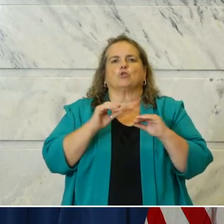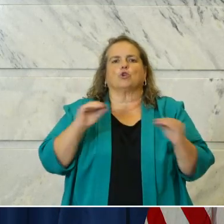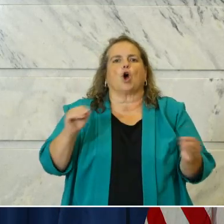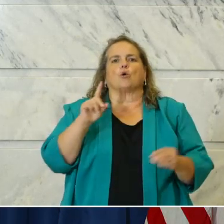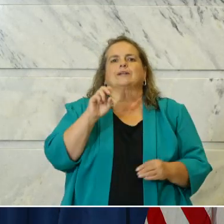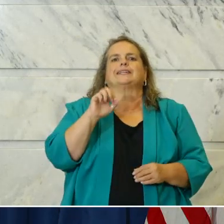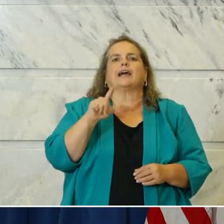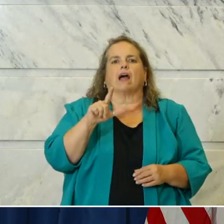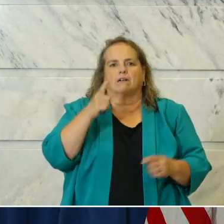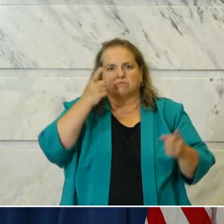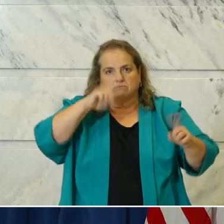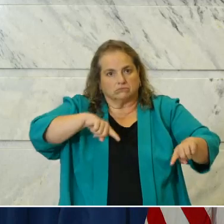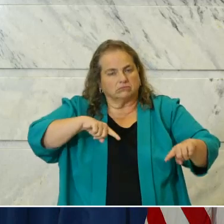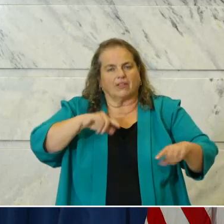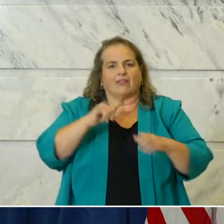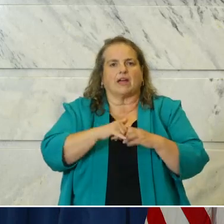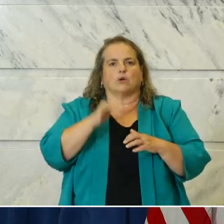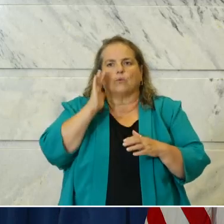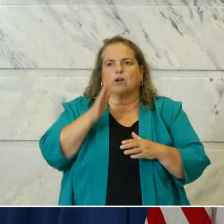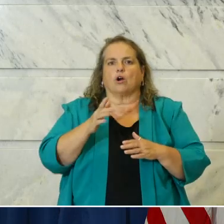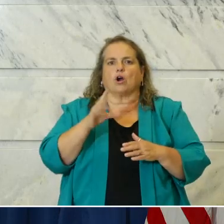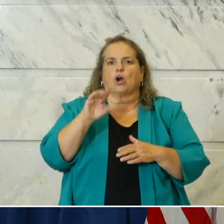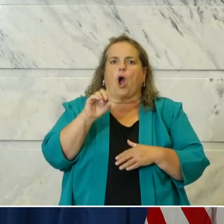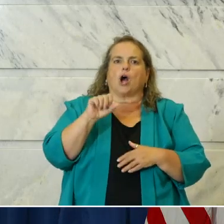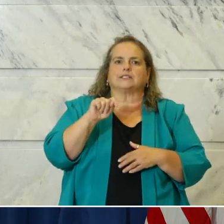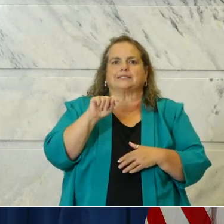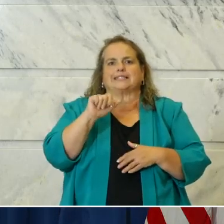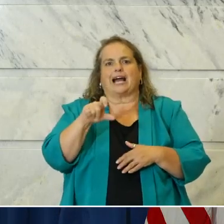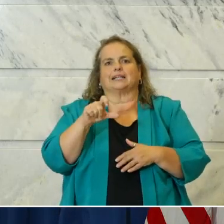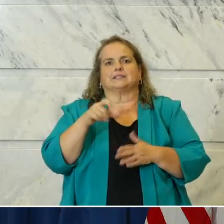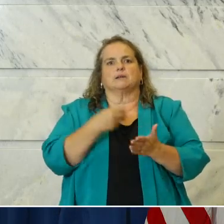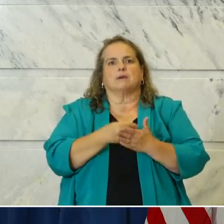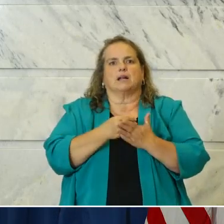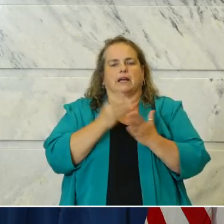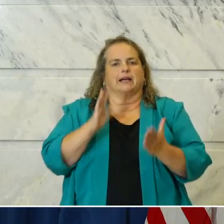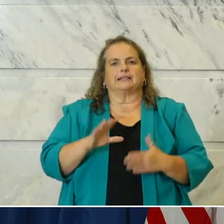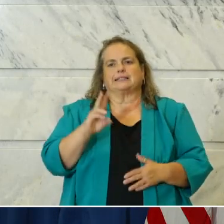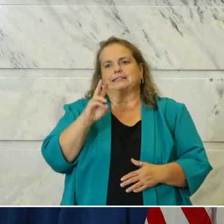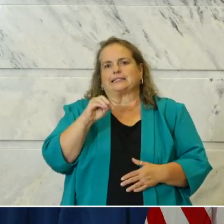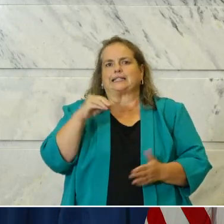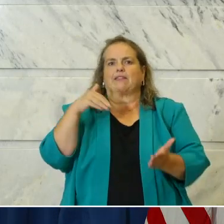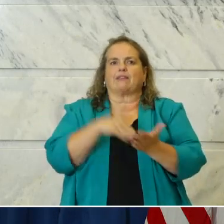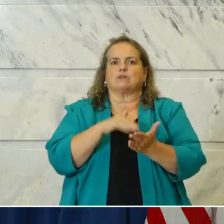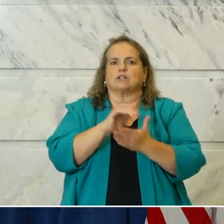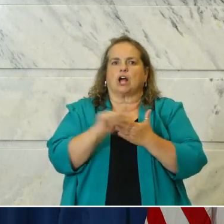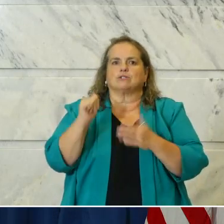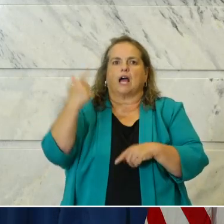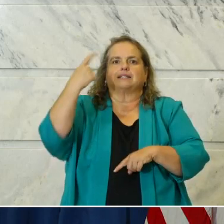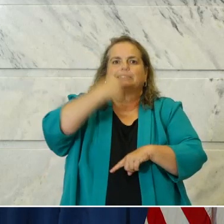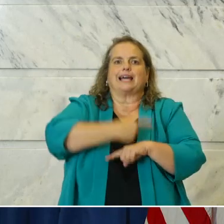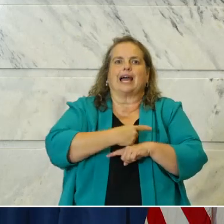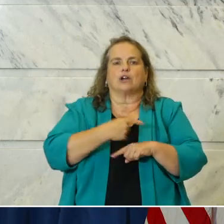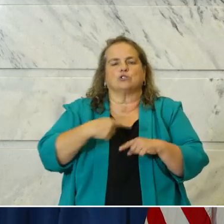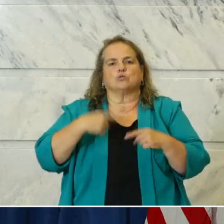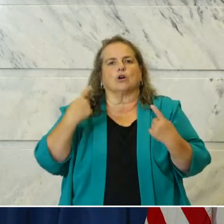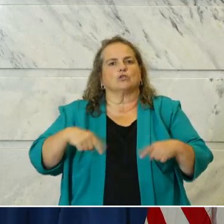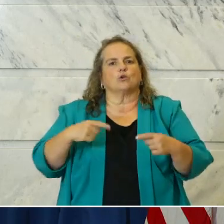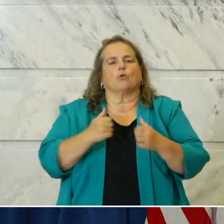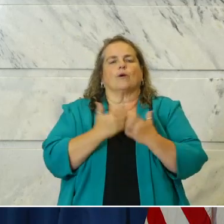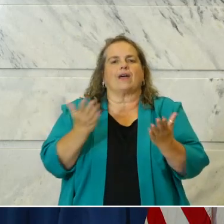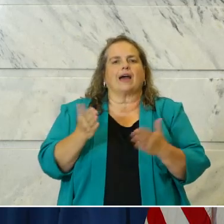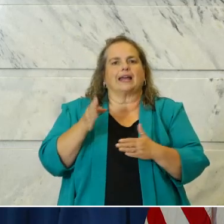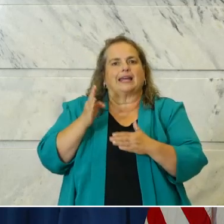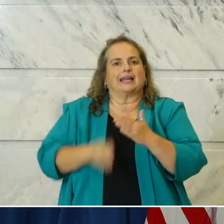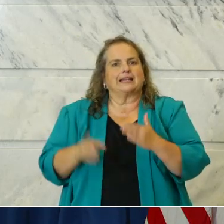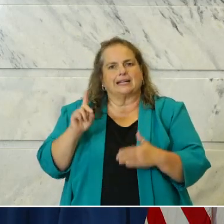could cost taxpayers $60,000 a day without an end date. But